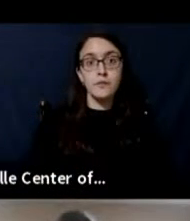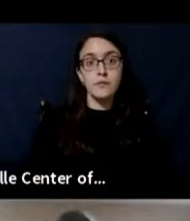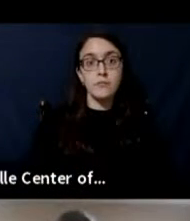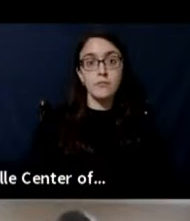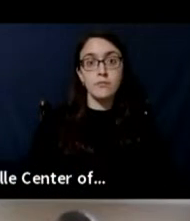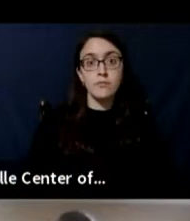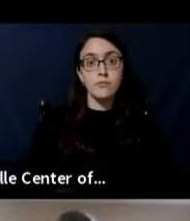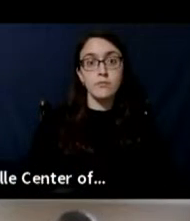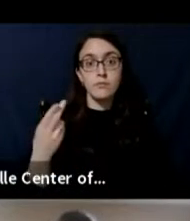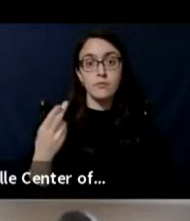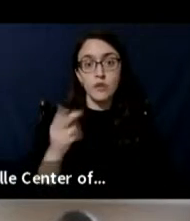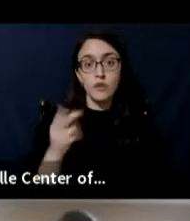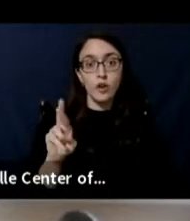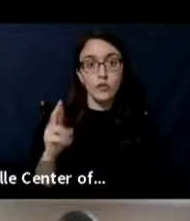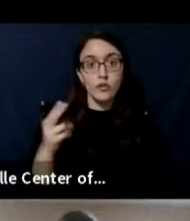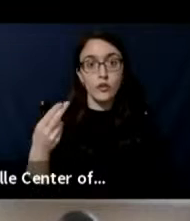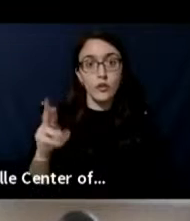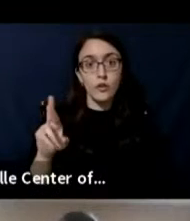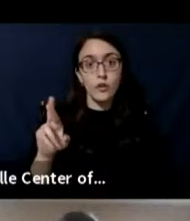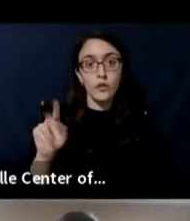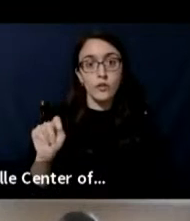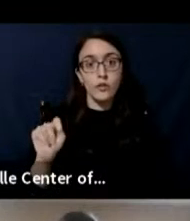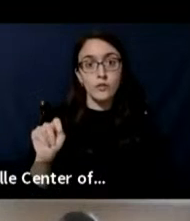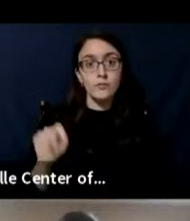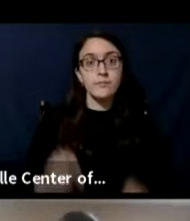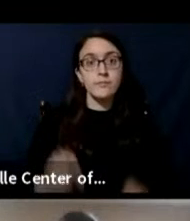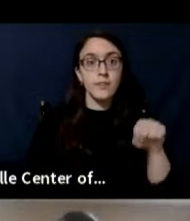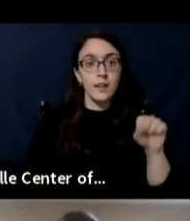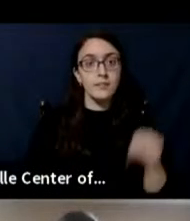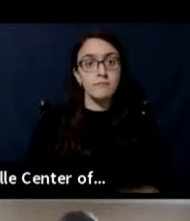Dr. Hurt? Yes.